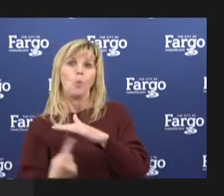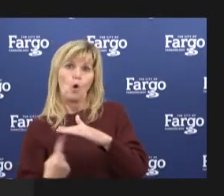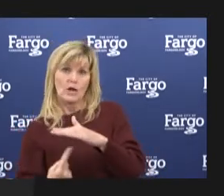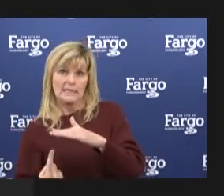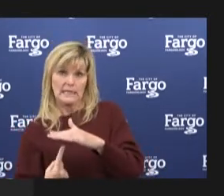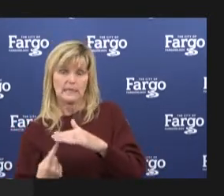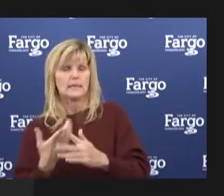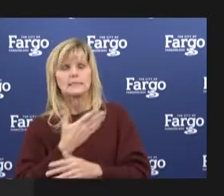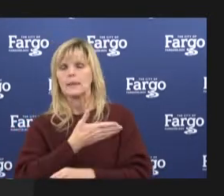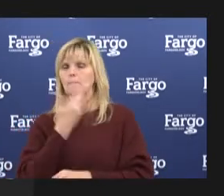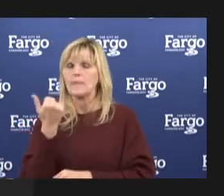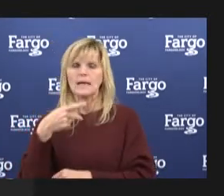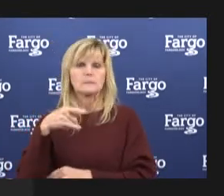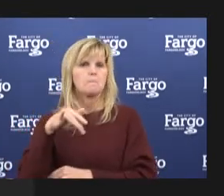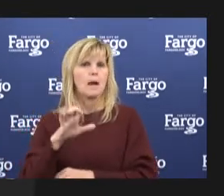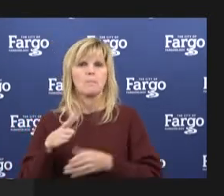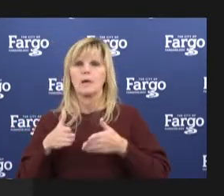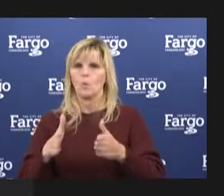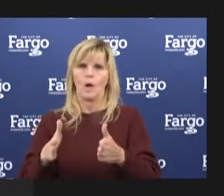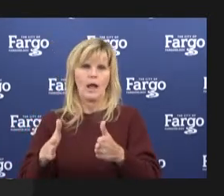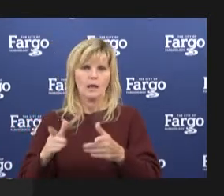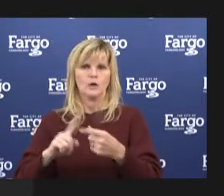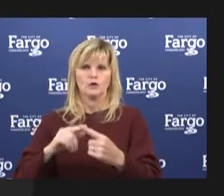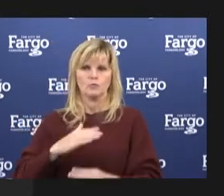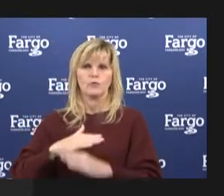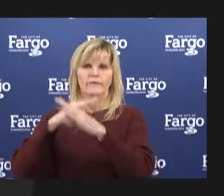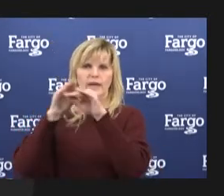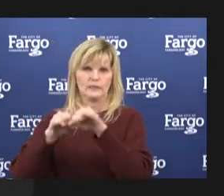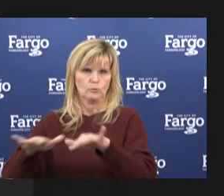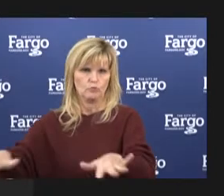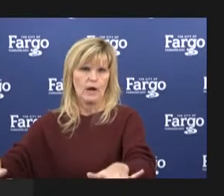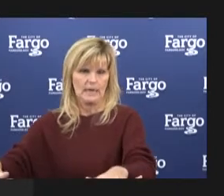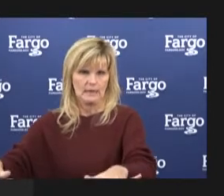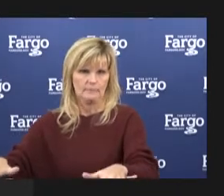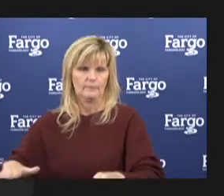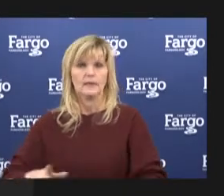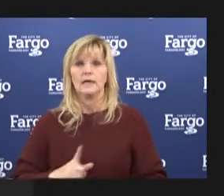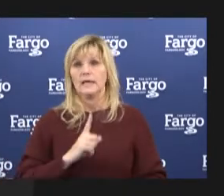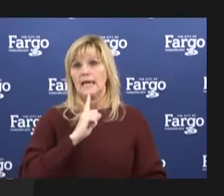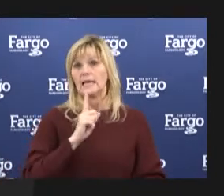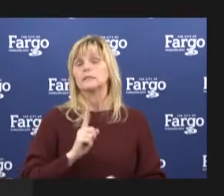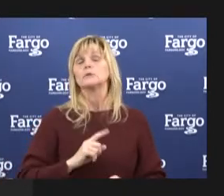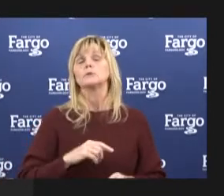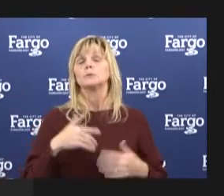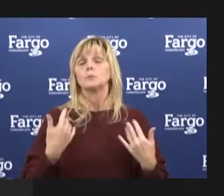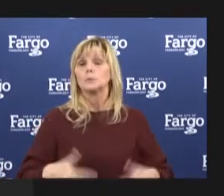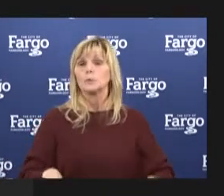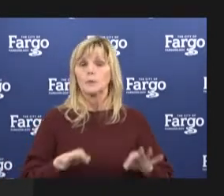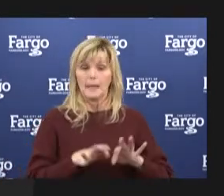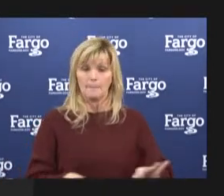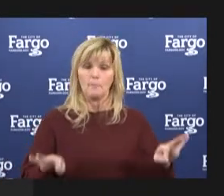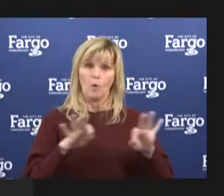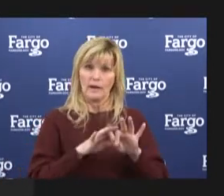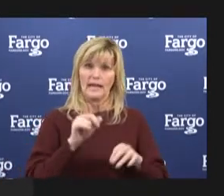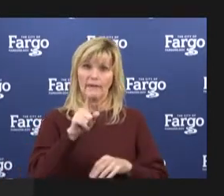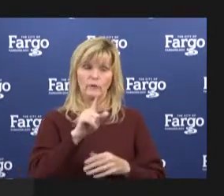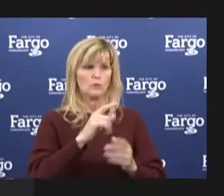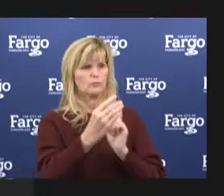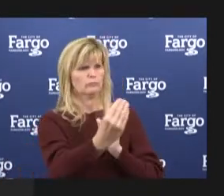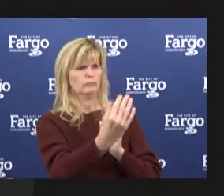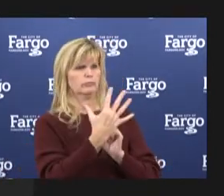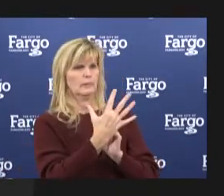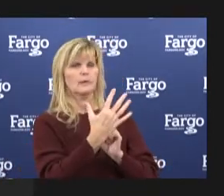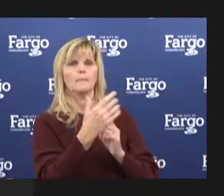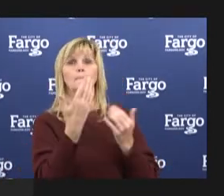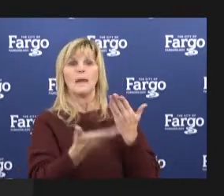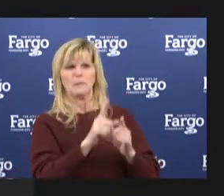best public health measures that we have to prevent the spread. It is super important that if you came in close contact with the positive